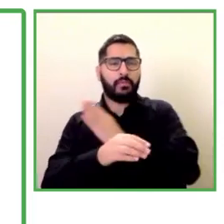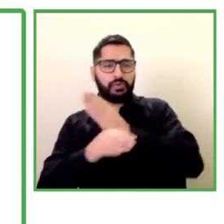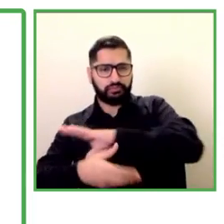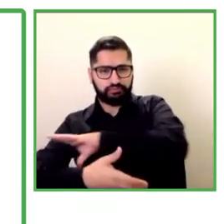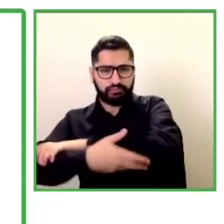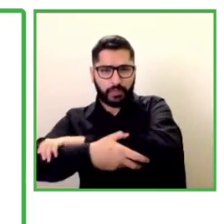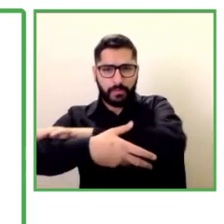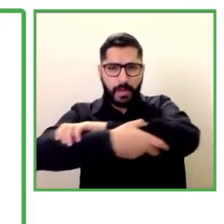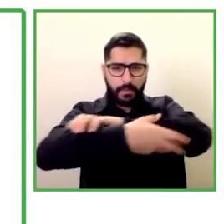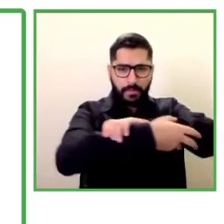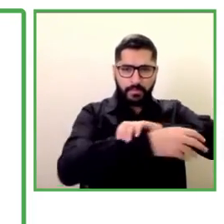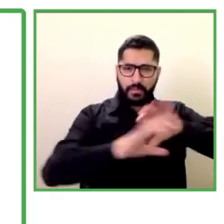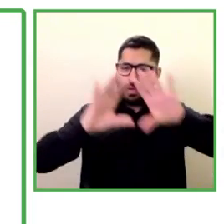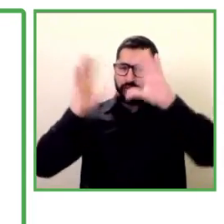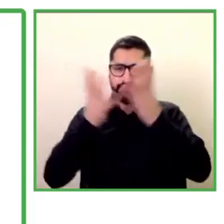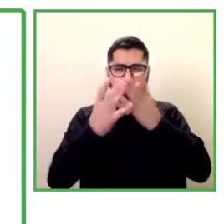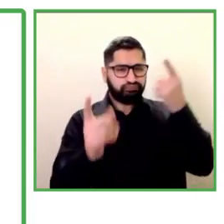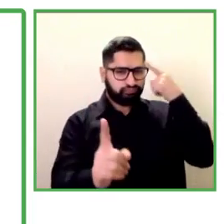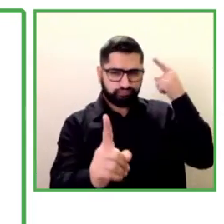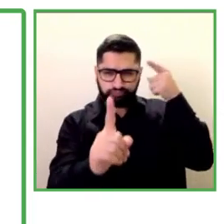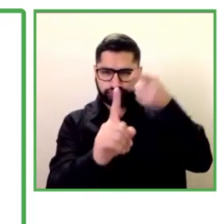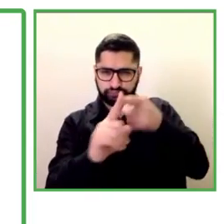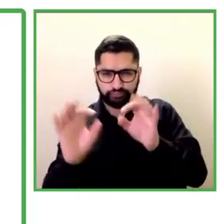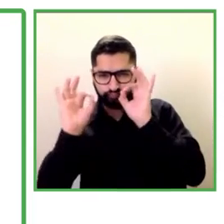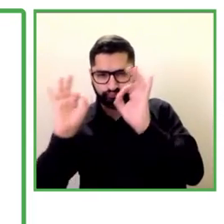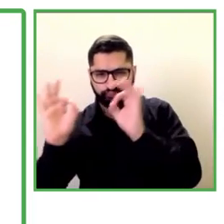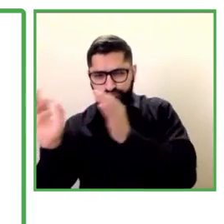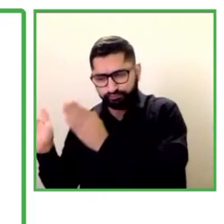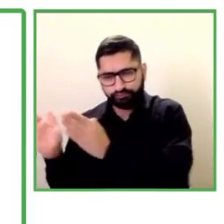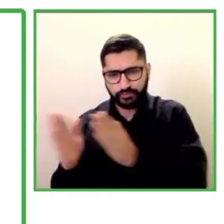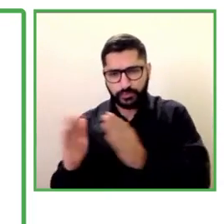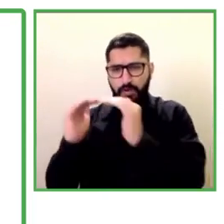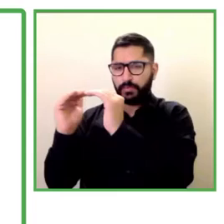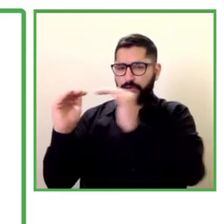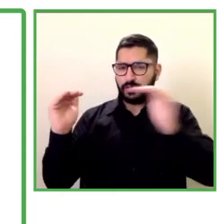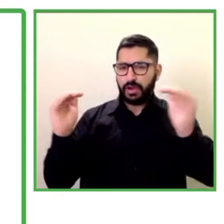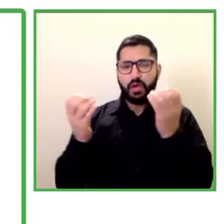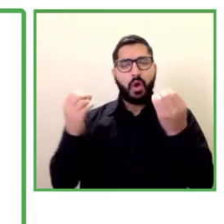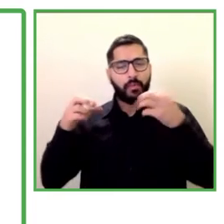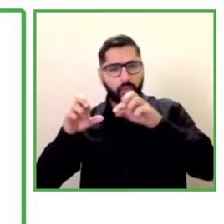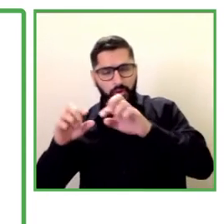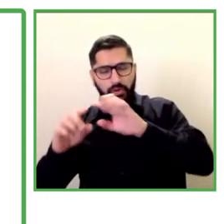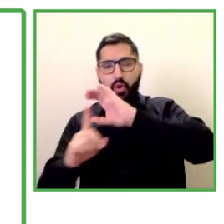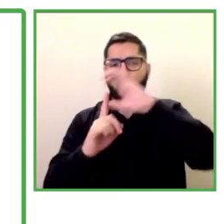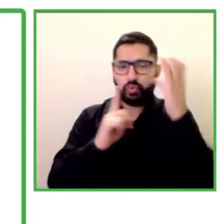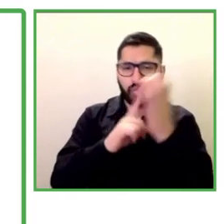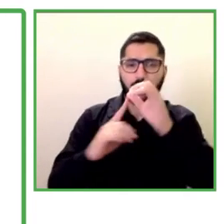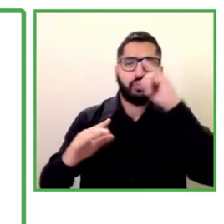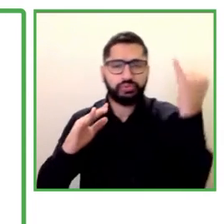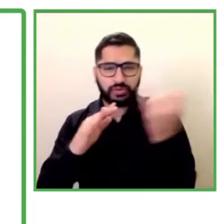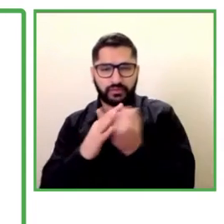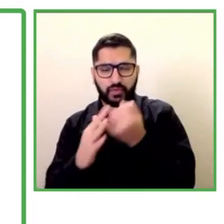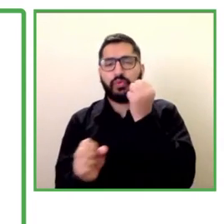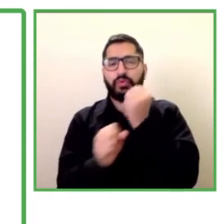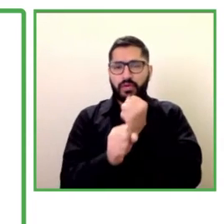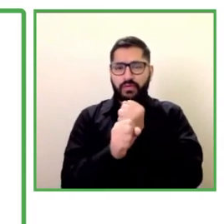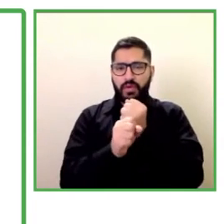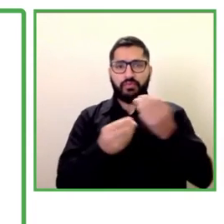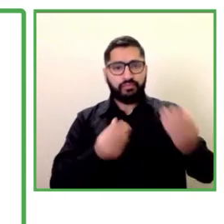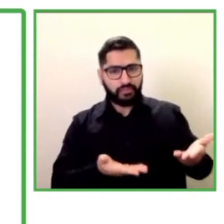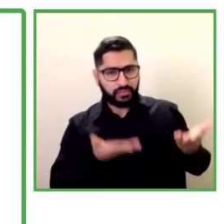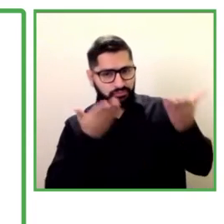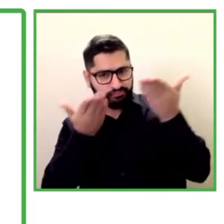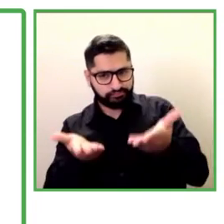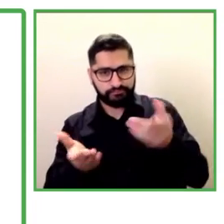55 members to create inclusive culture and teamworks. We invite you to be